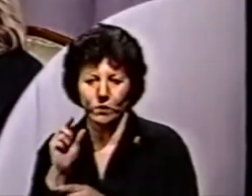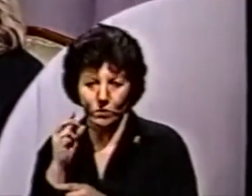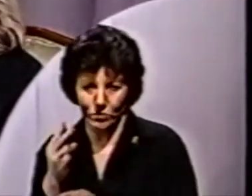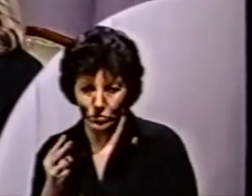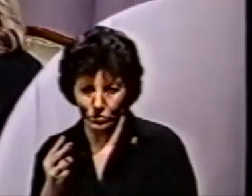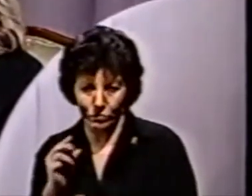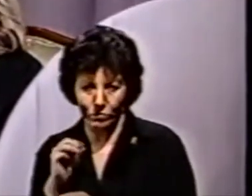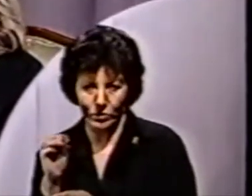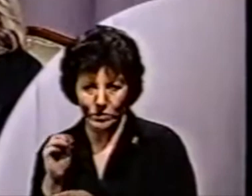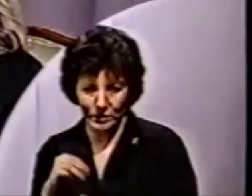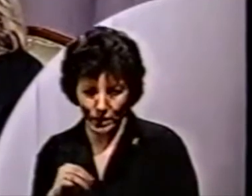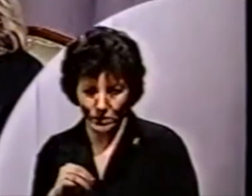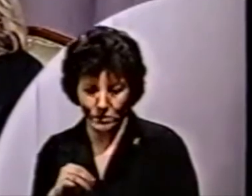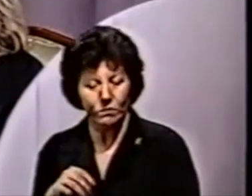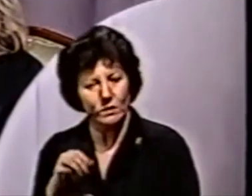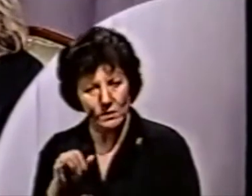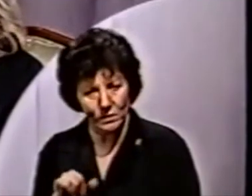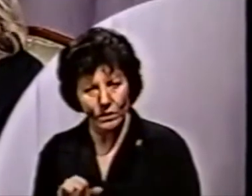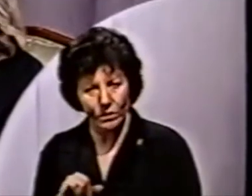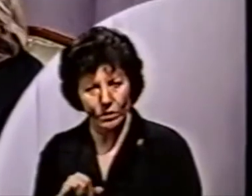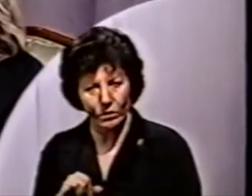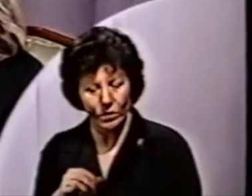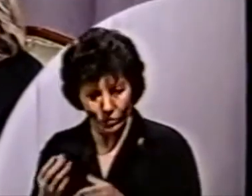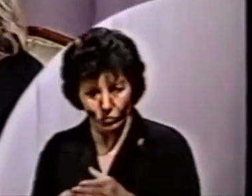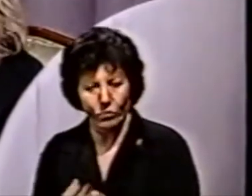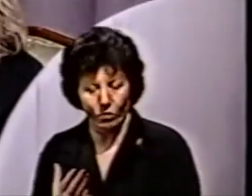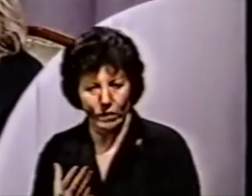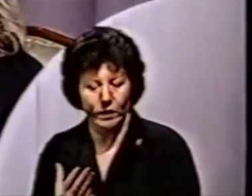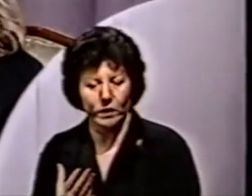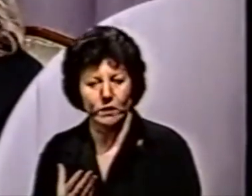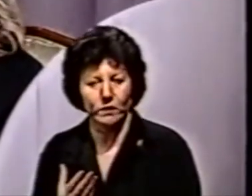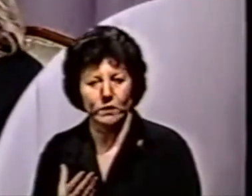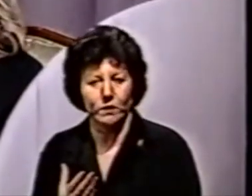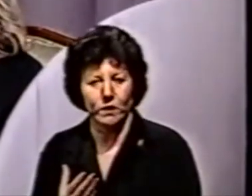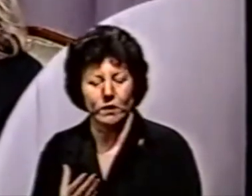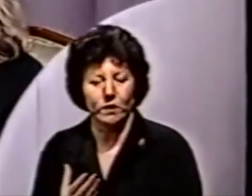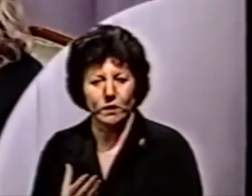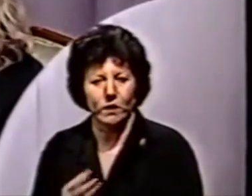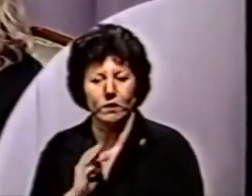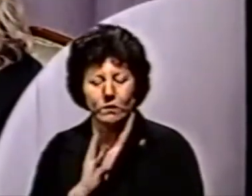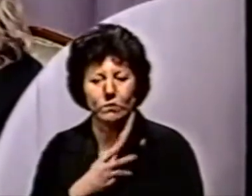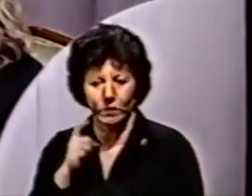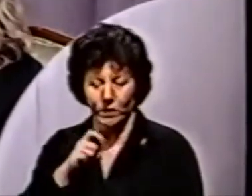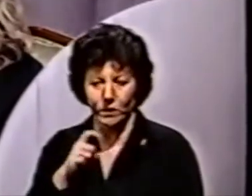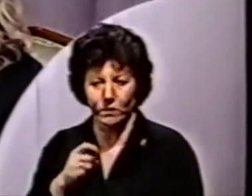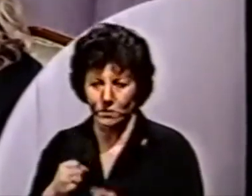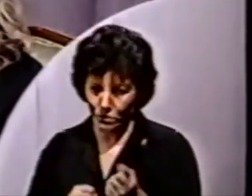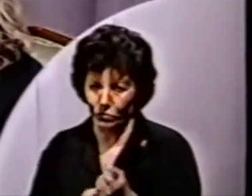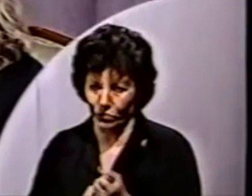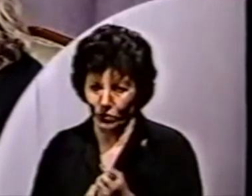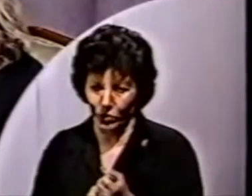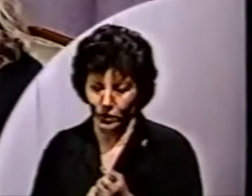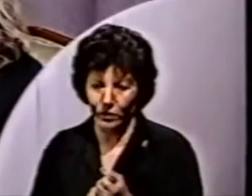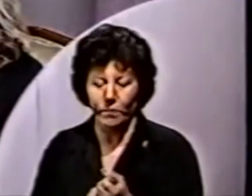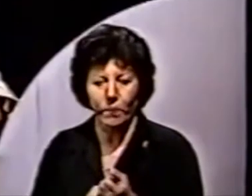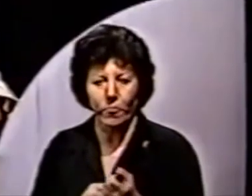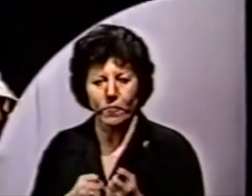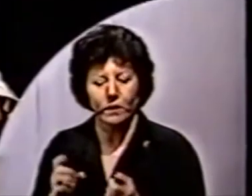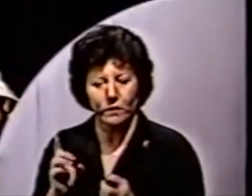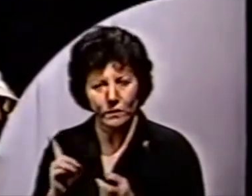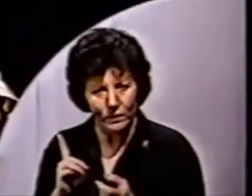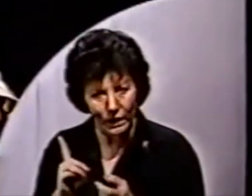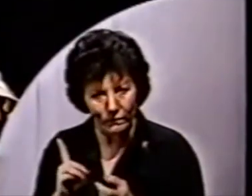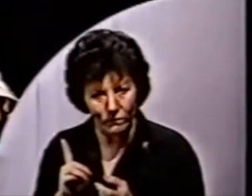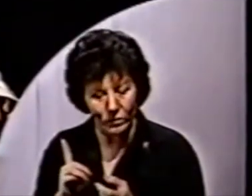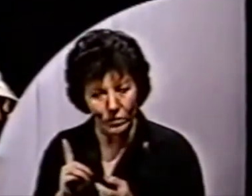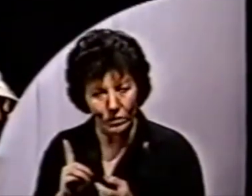group. And so prevention efforts really need to be stepped up with the women as well. Is Denver typical